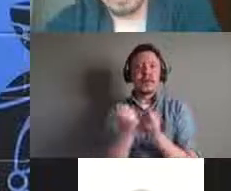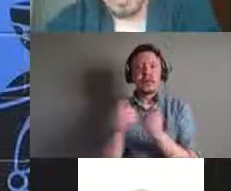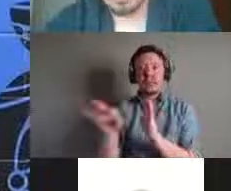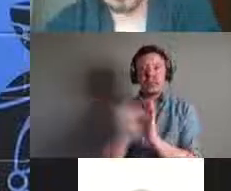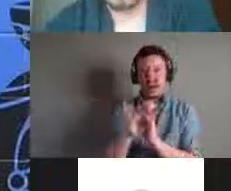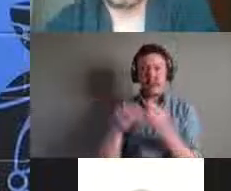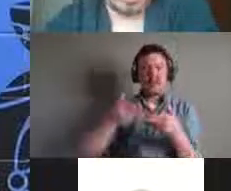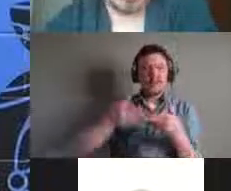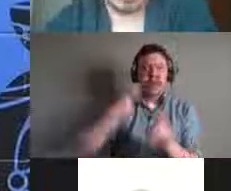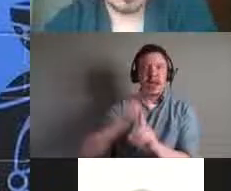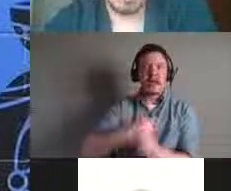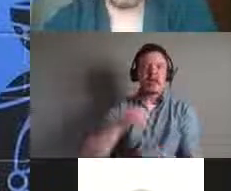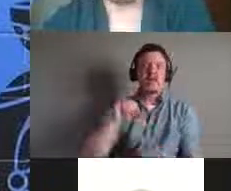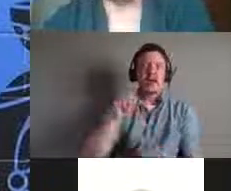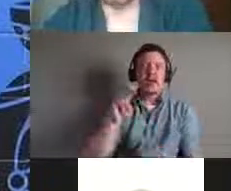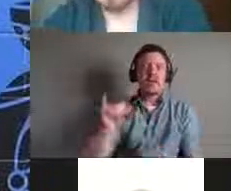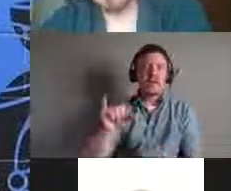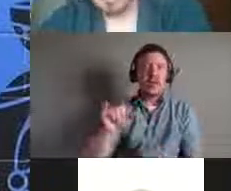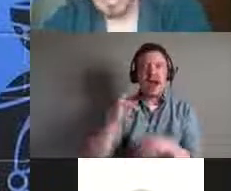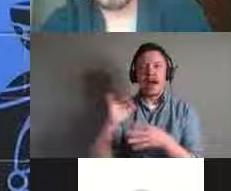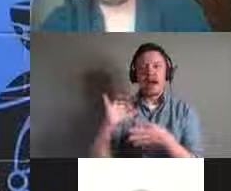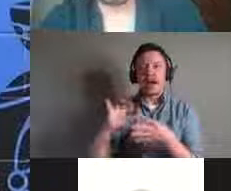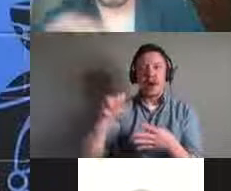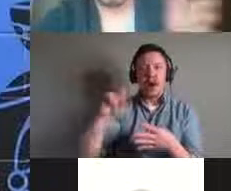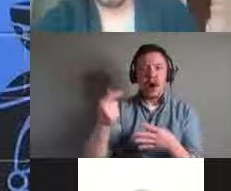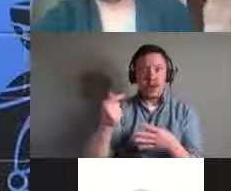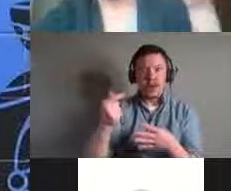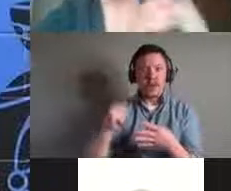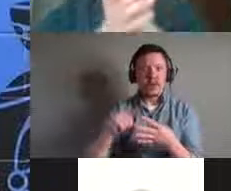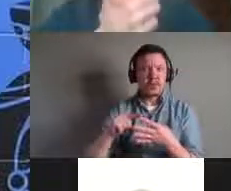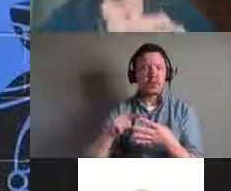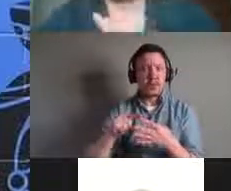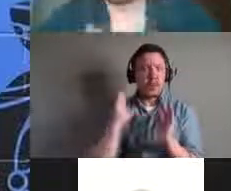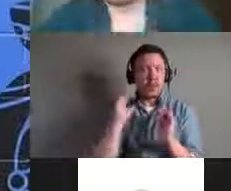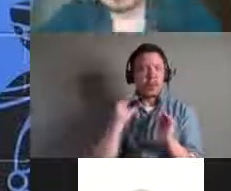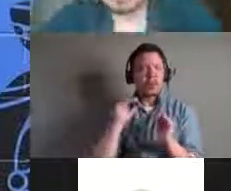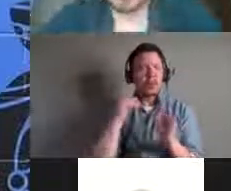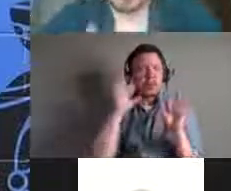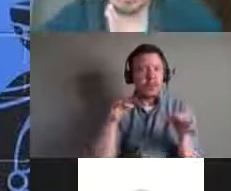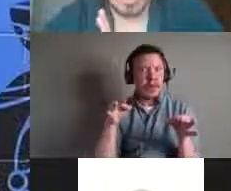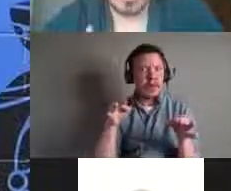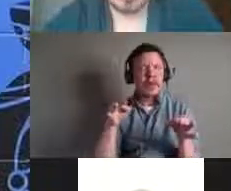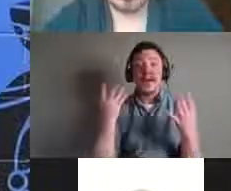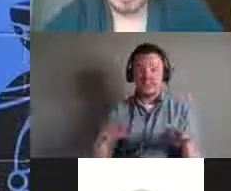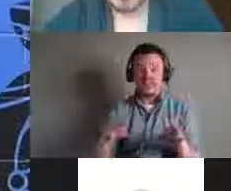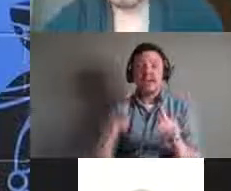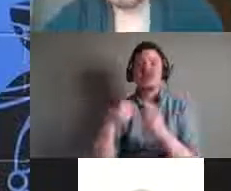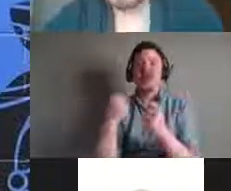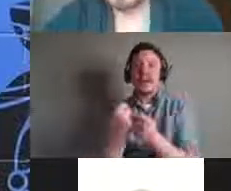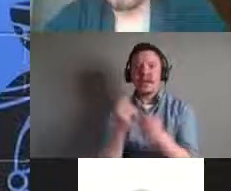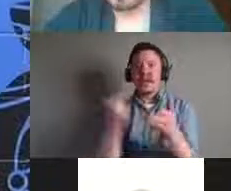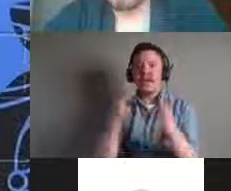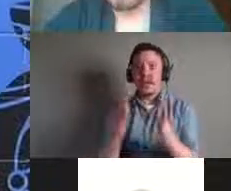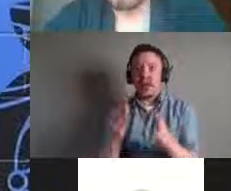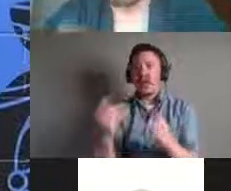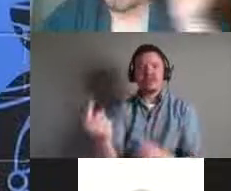of July, early August. And then after that, really bringing in the team or that artist to